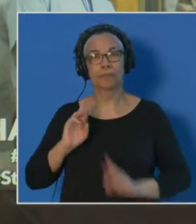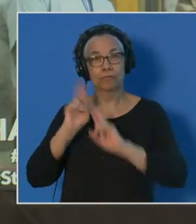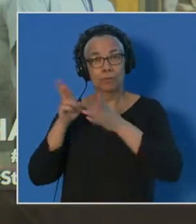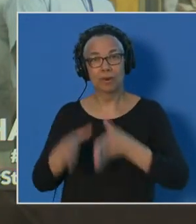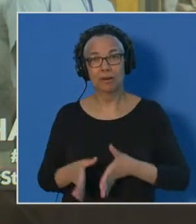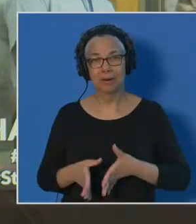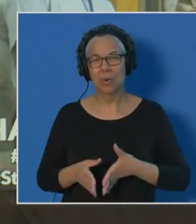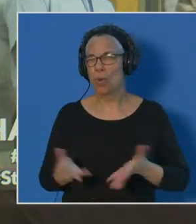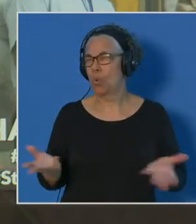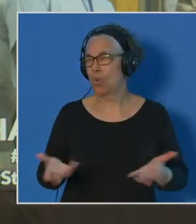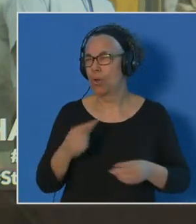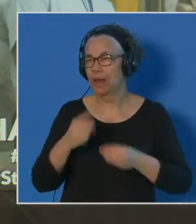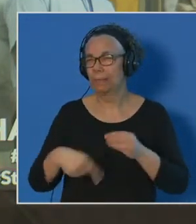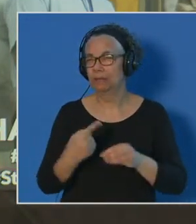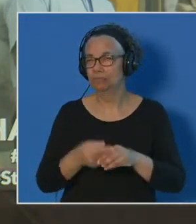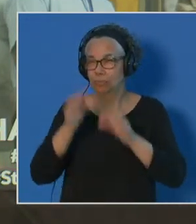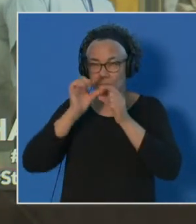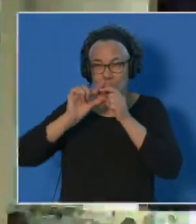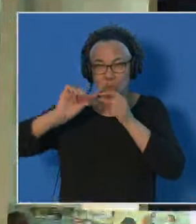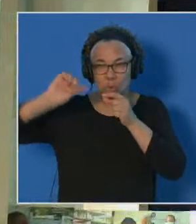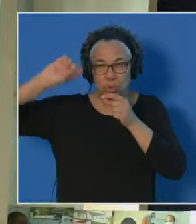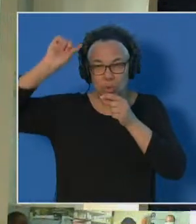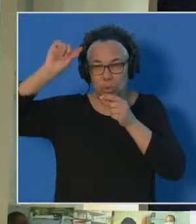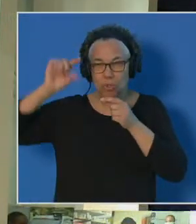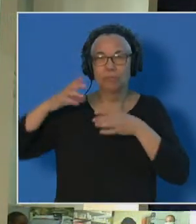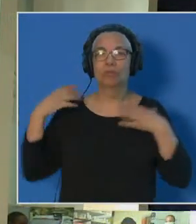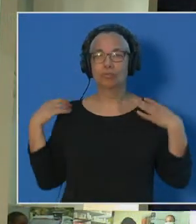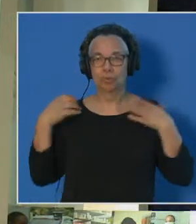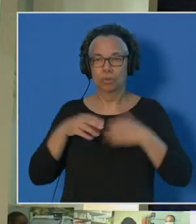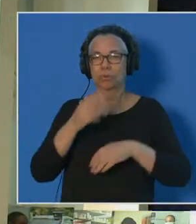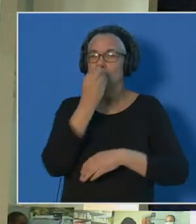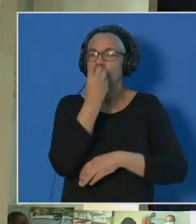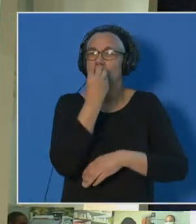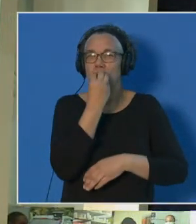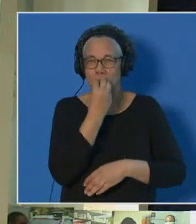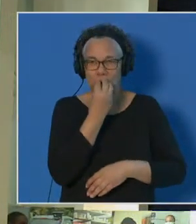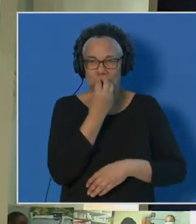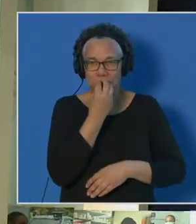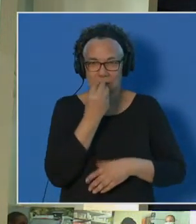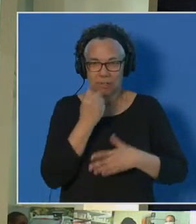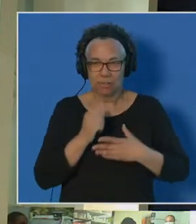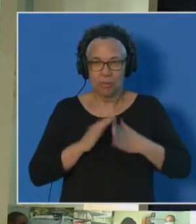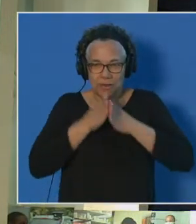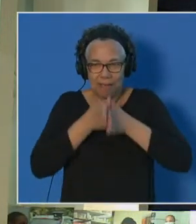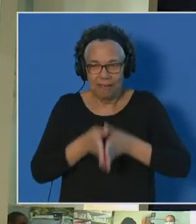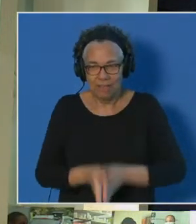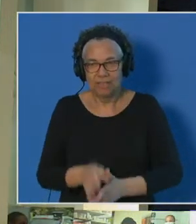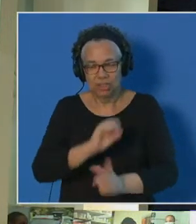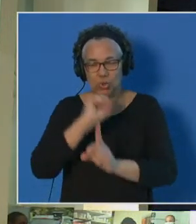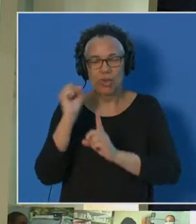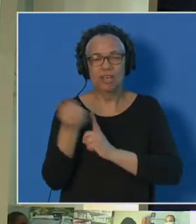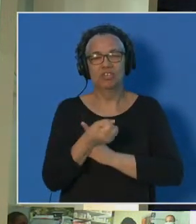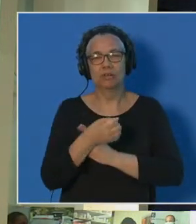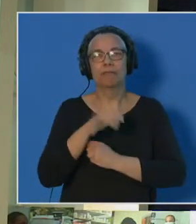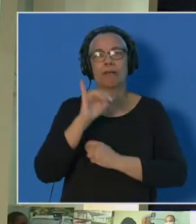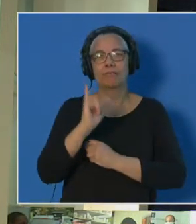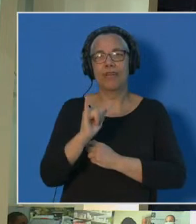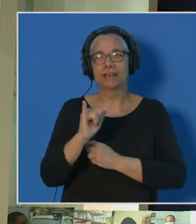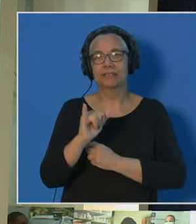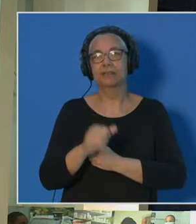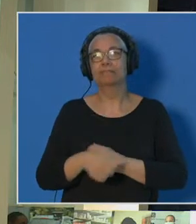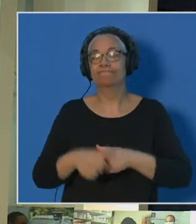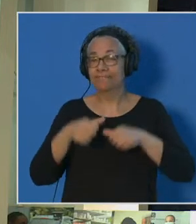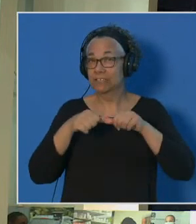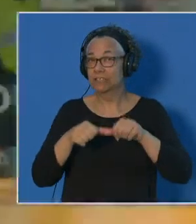because the hospital situation is much better? The hospital situation, that situation still remains an active